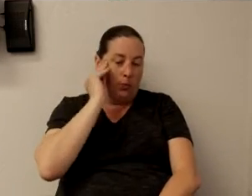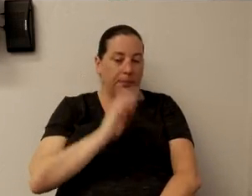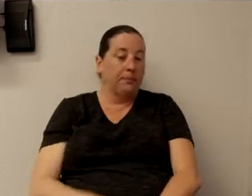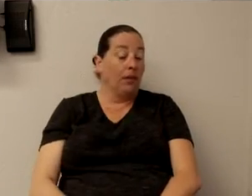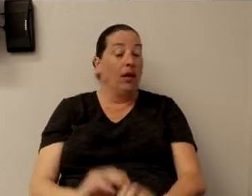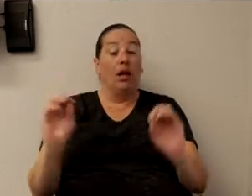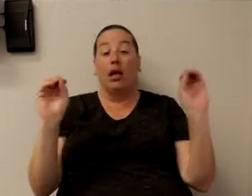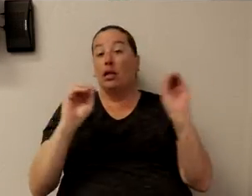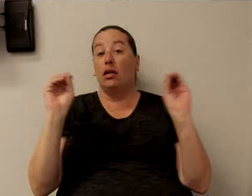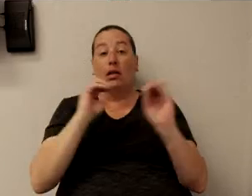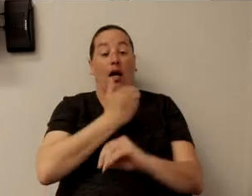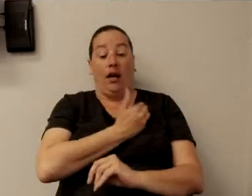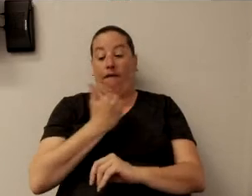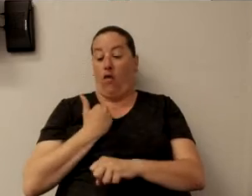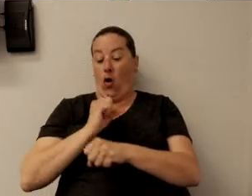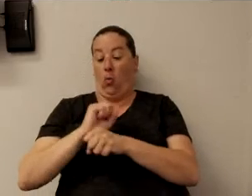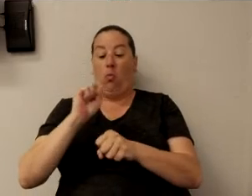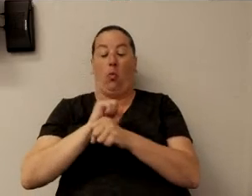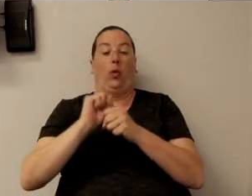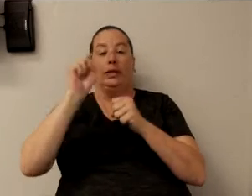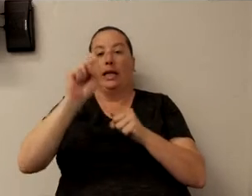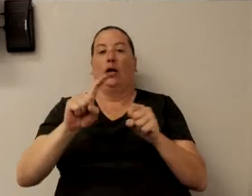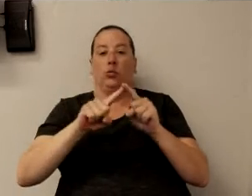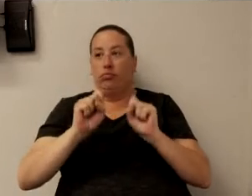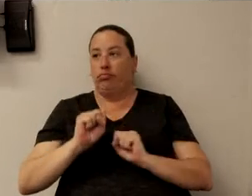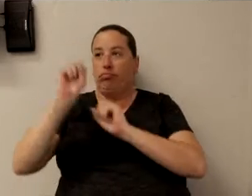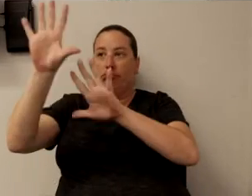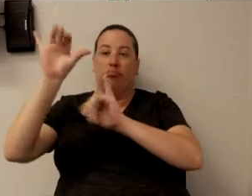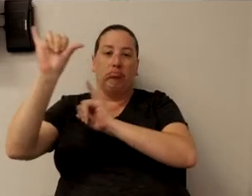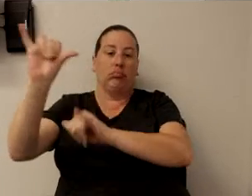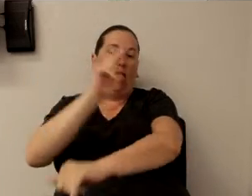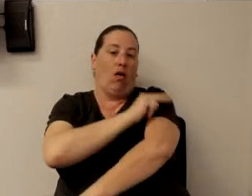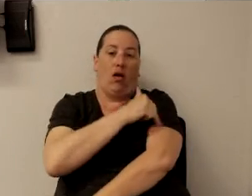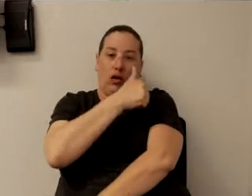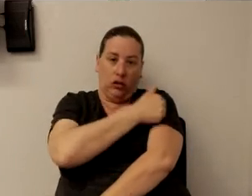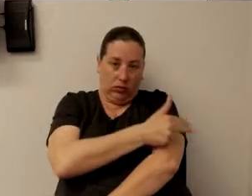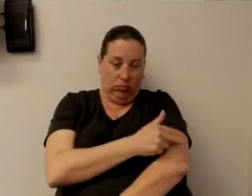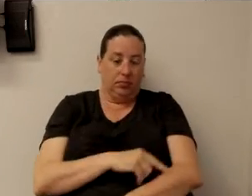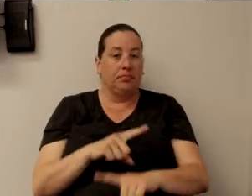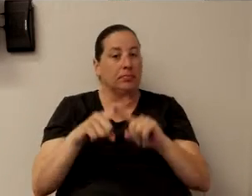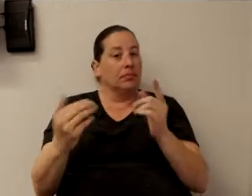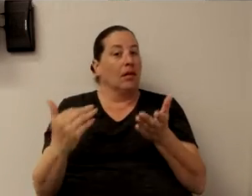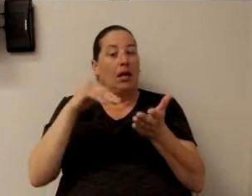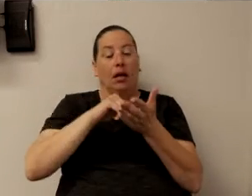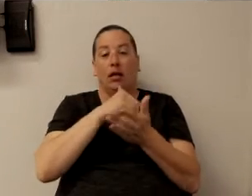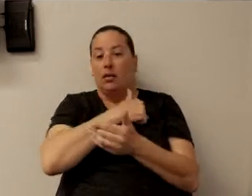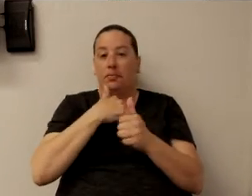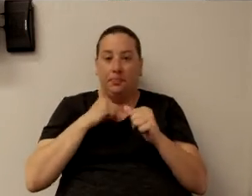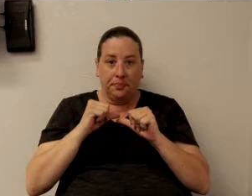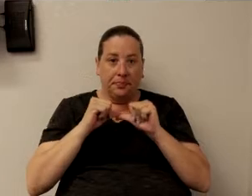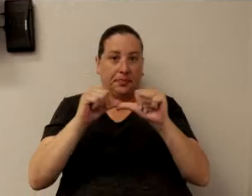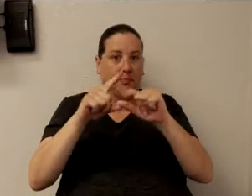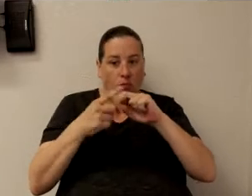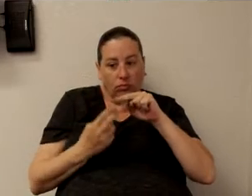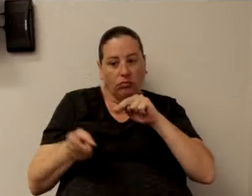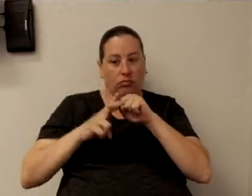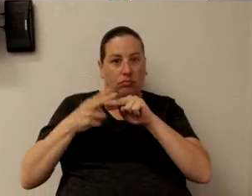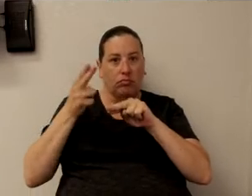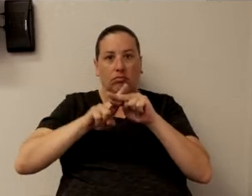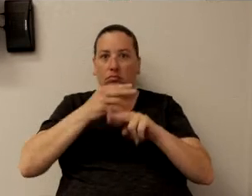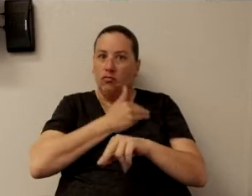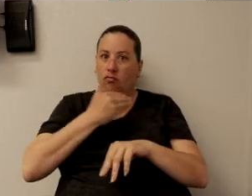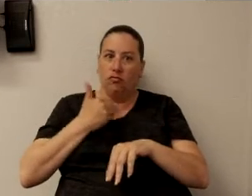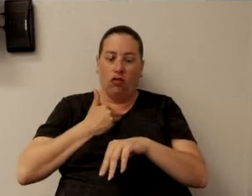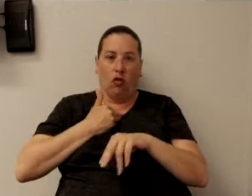our employees have been hospitalized. And again, we just continue to ramp up just our